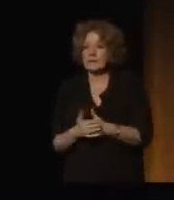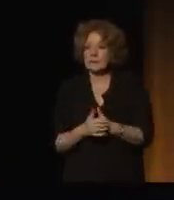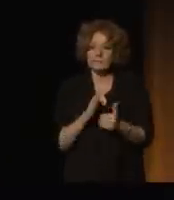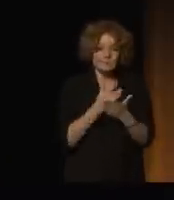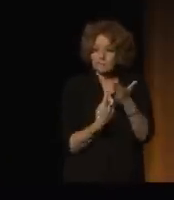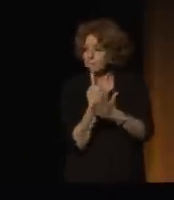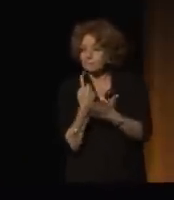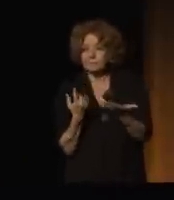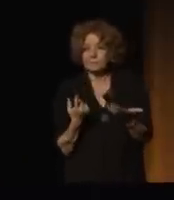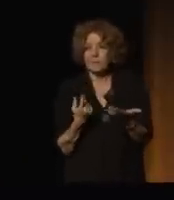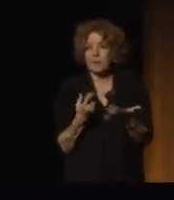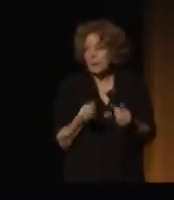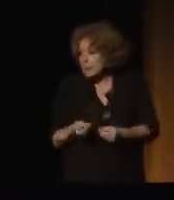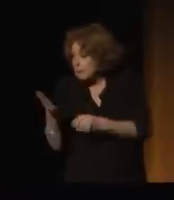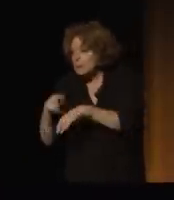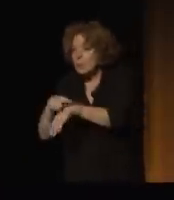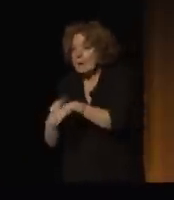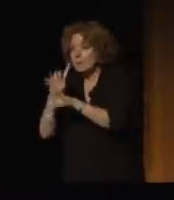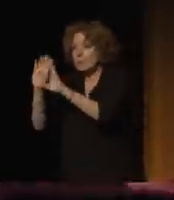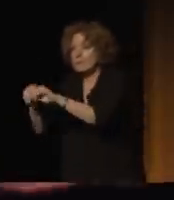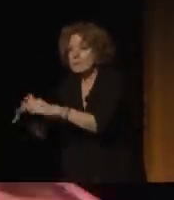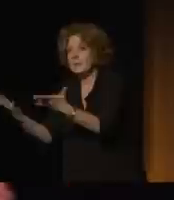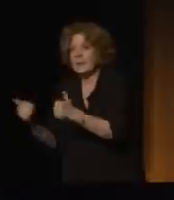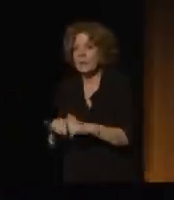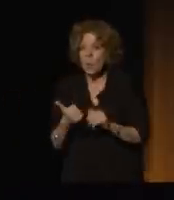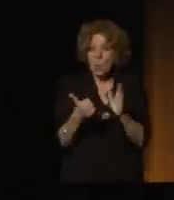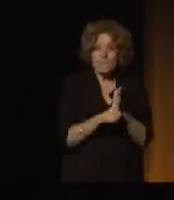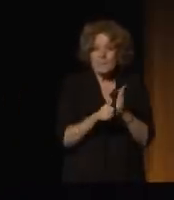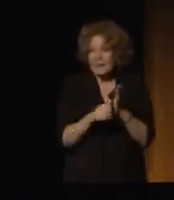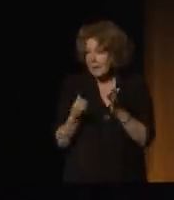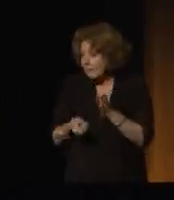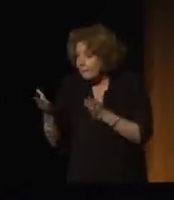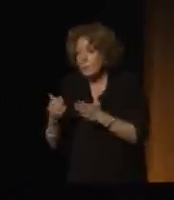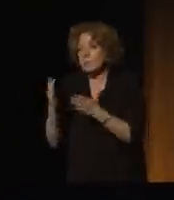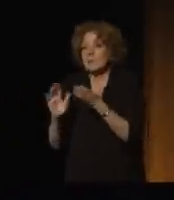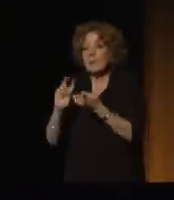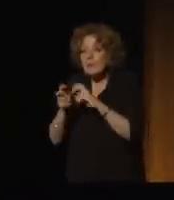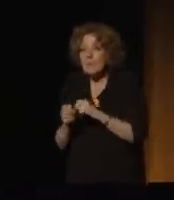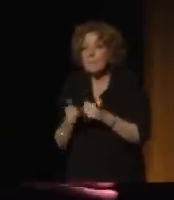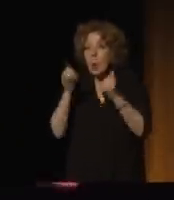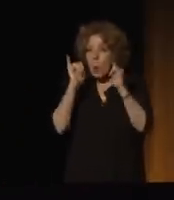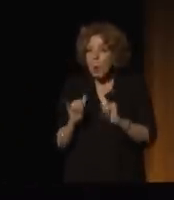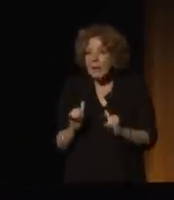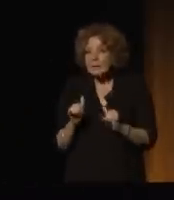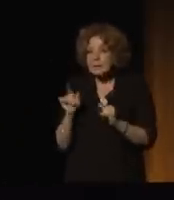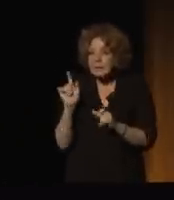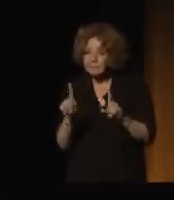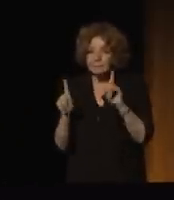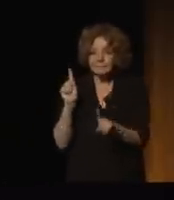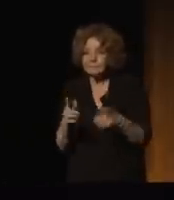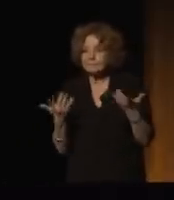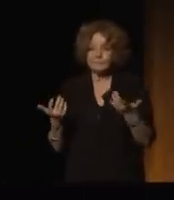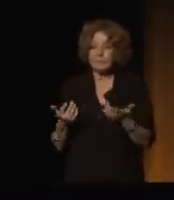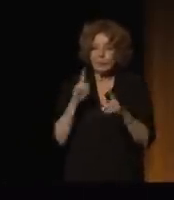incidents that were brought to the police were sort of disappeared, or, you know, money was thrown at the problem, and lawyers were thrown at the problem, and all manner of